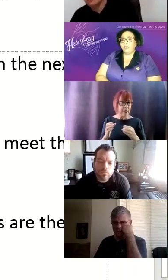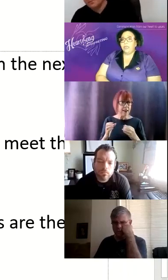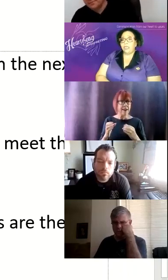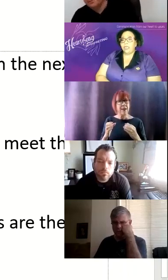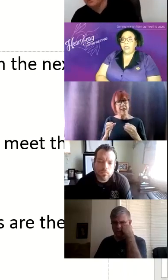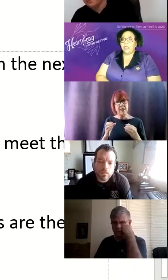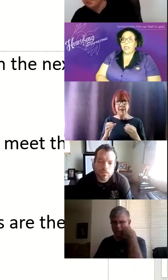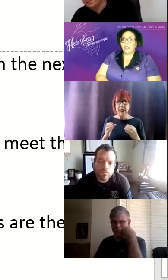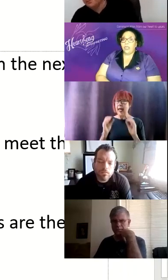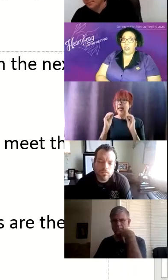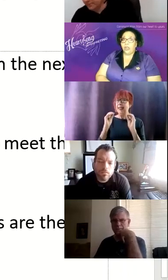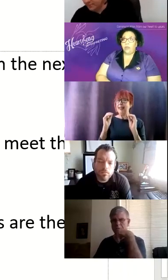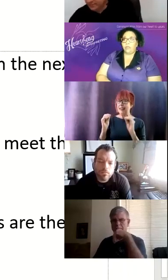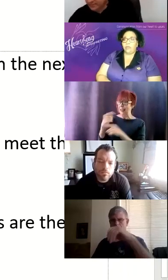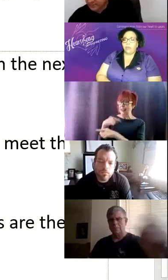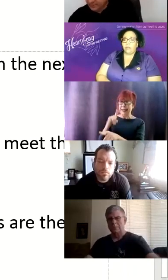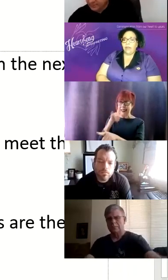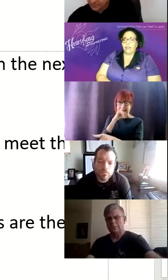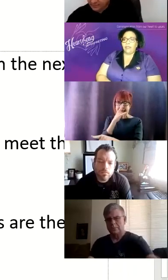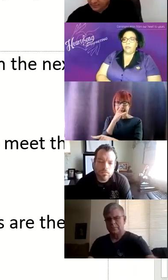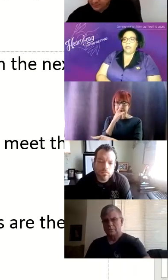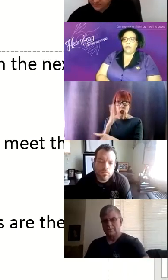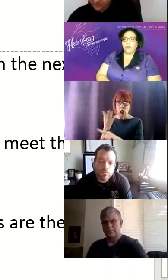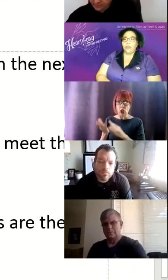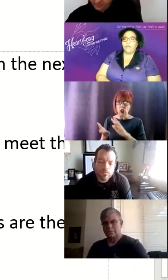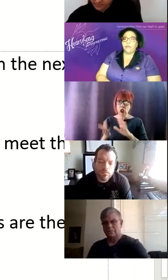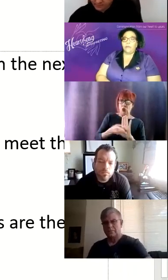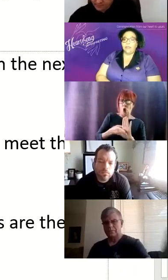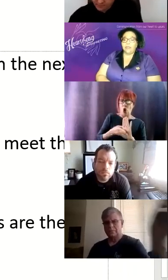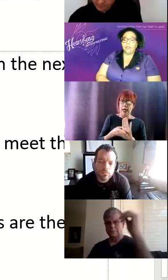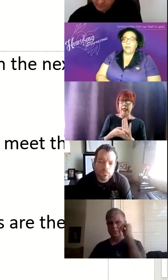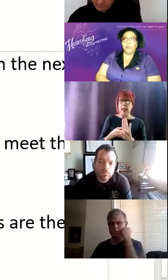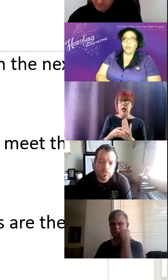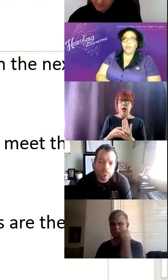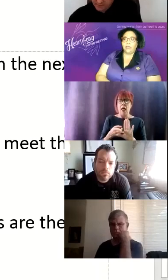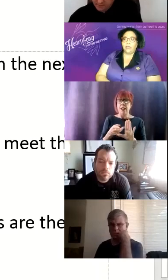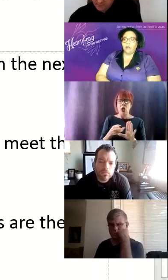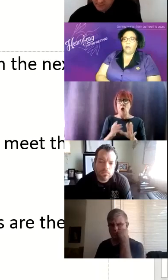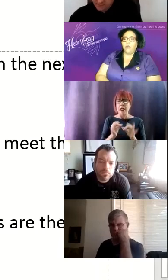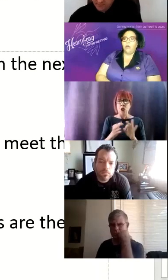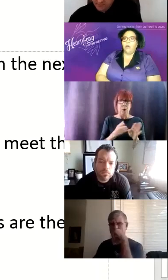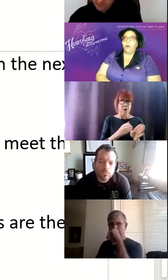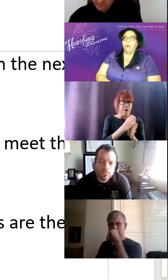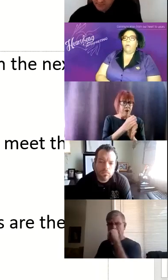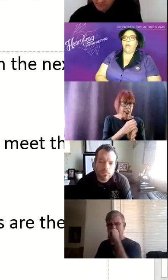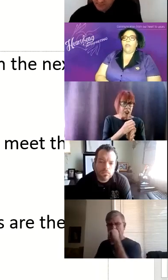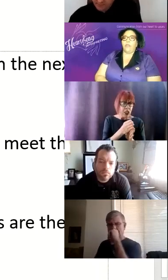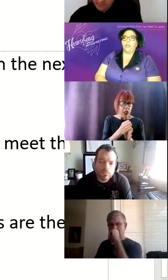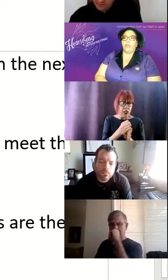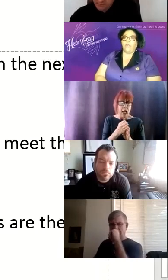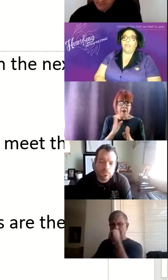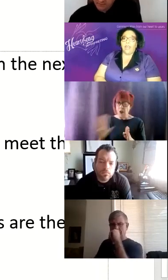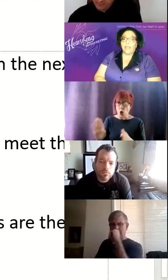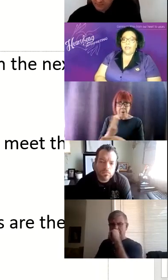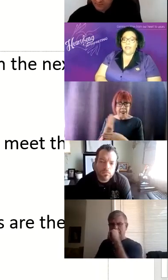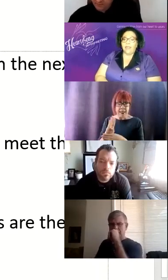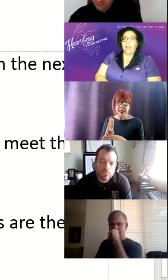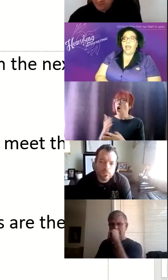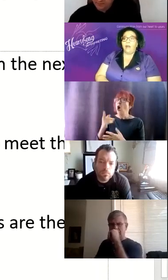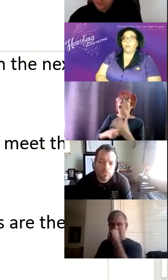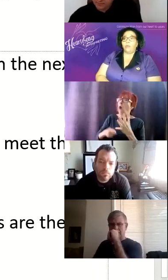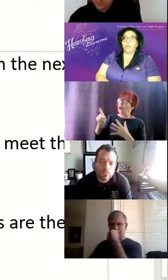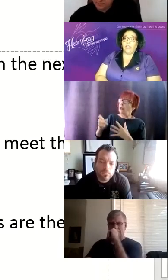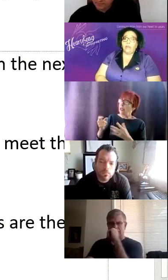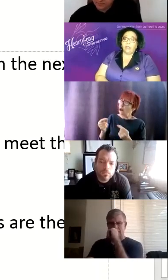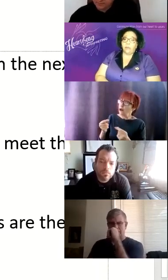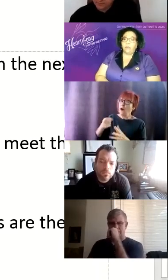know, teaching these kids are going to go into interpreting and this is what they want to do for a business. Well, they need to know what you need to do for taxes and